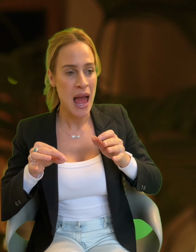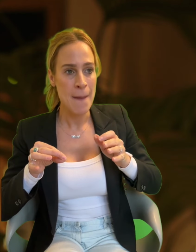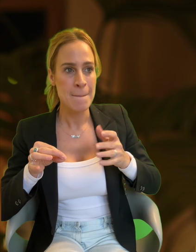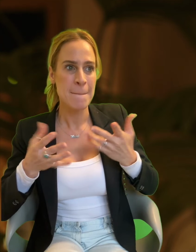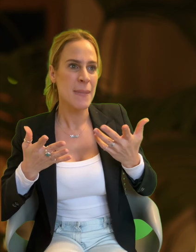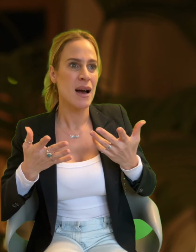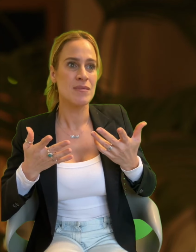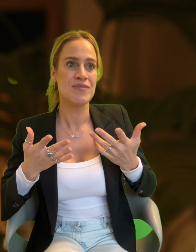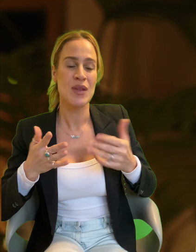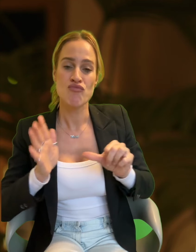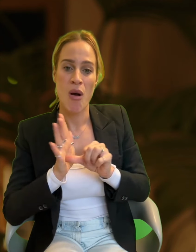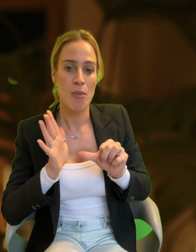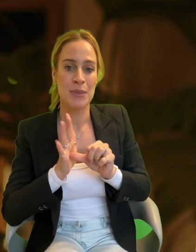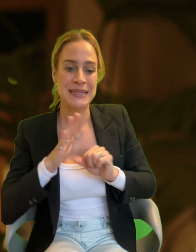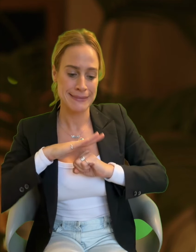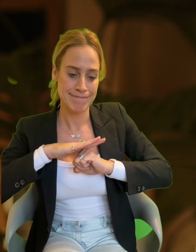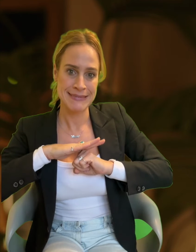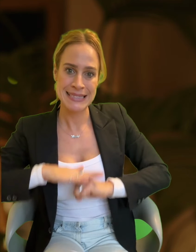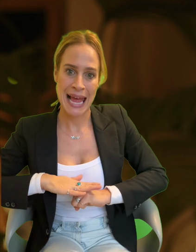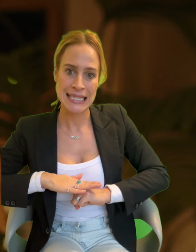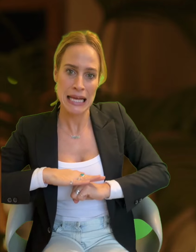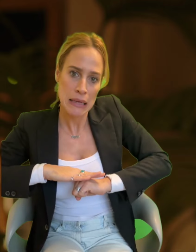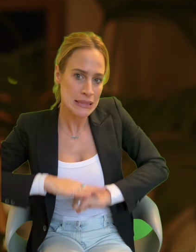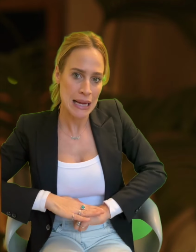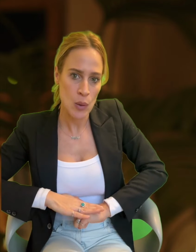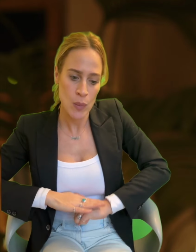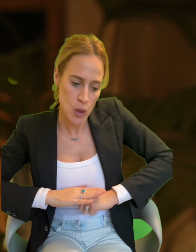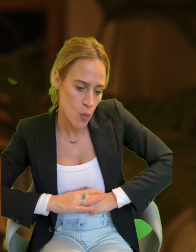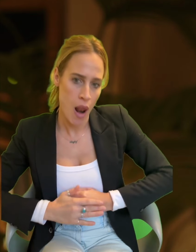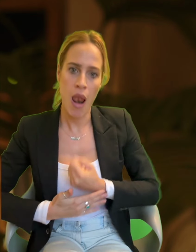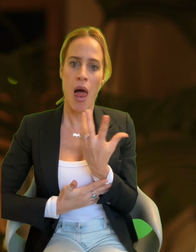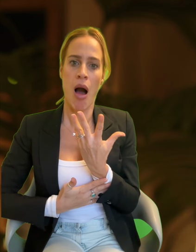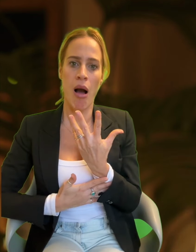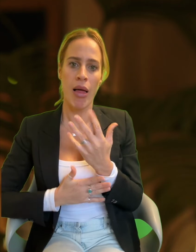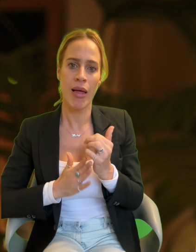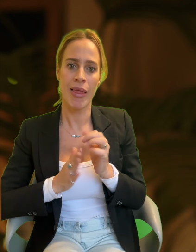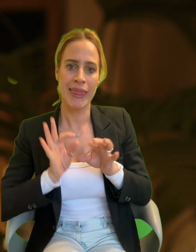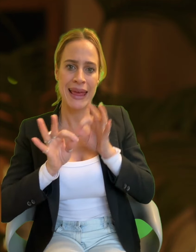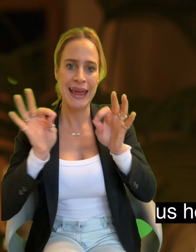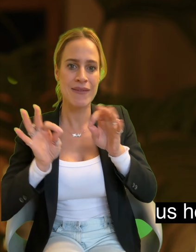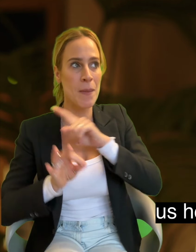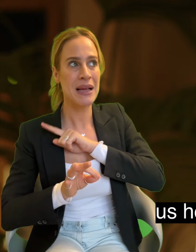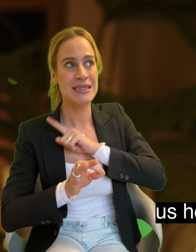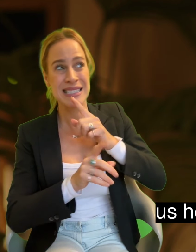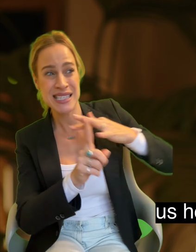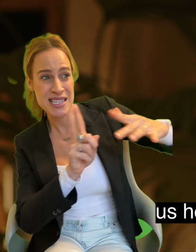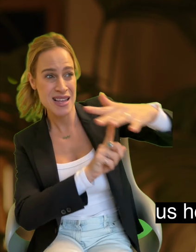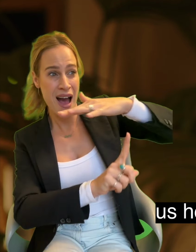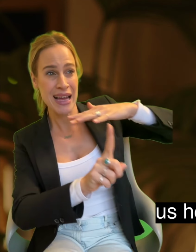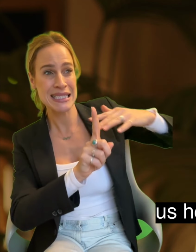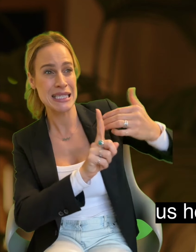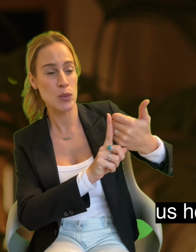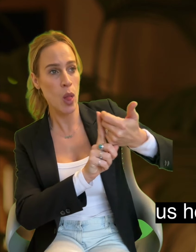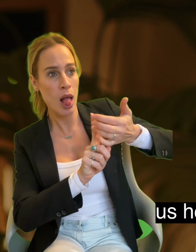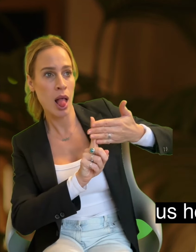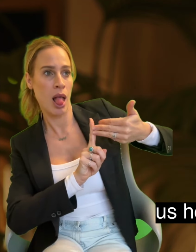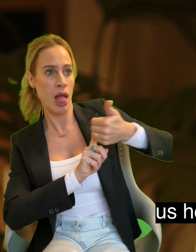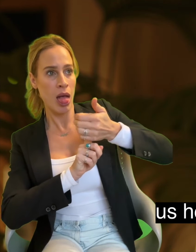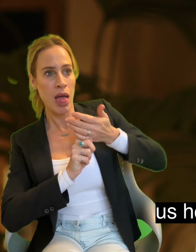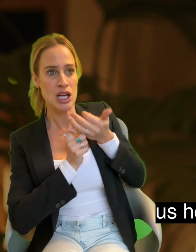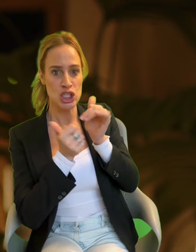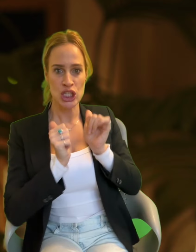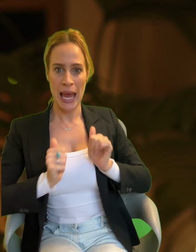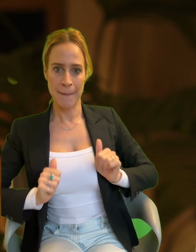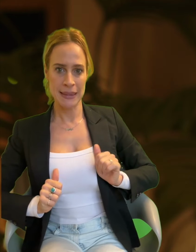society shapes us, moulds us, puts us in these boxes, tells us how to behave, tells us and we don't unlock